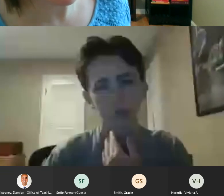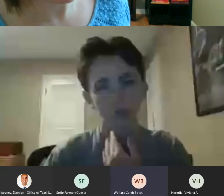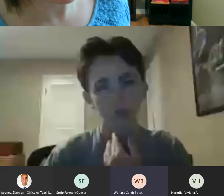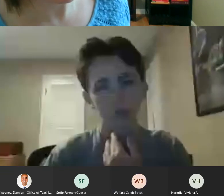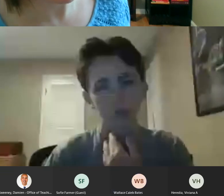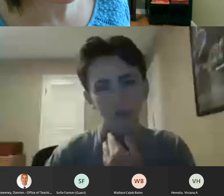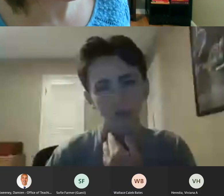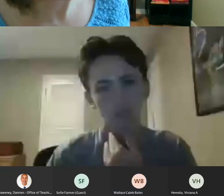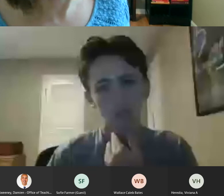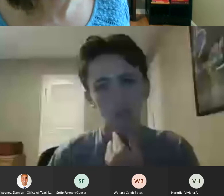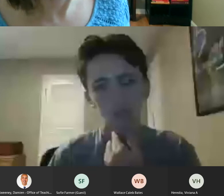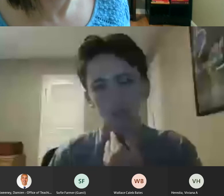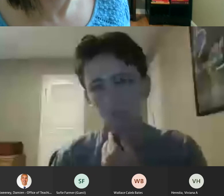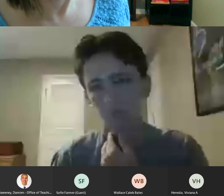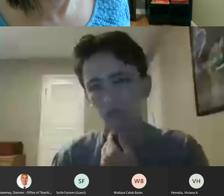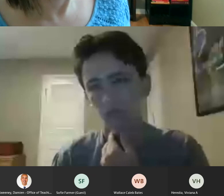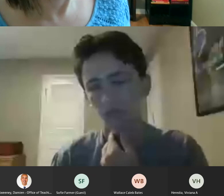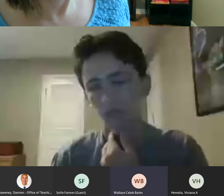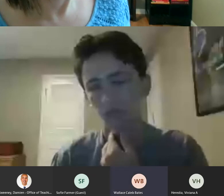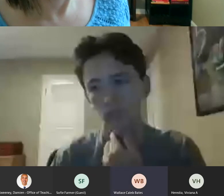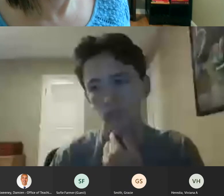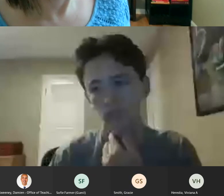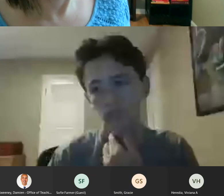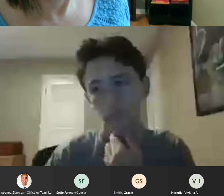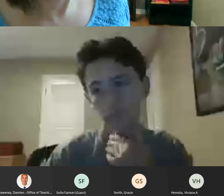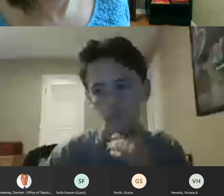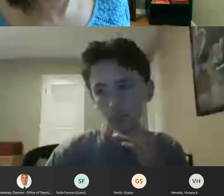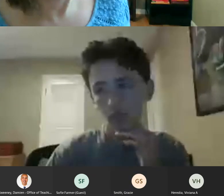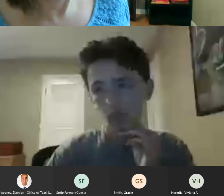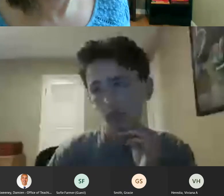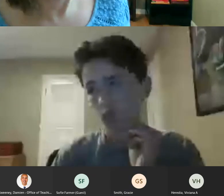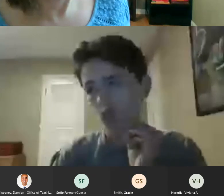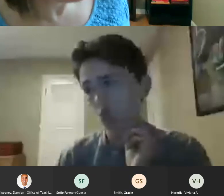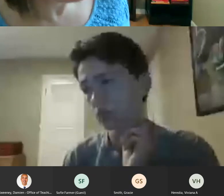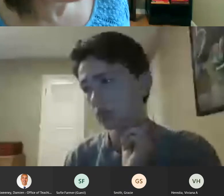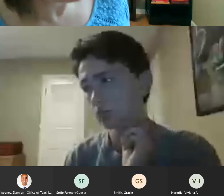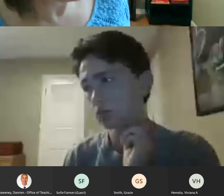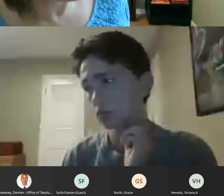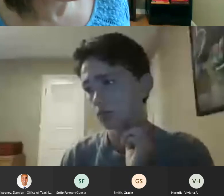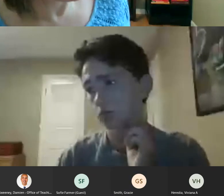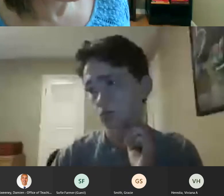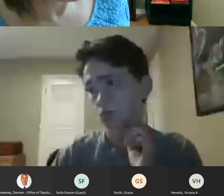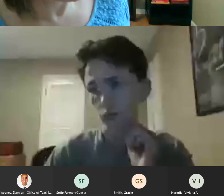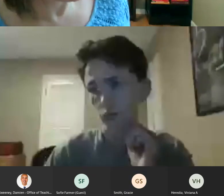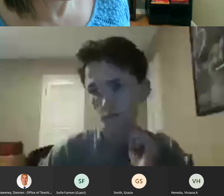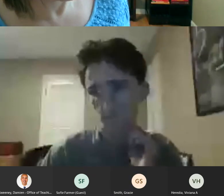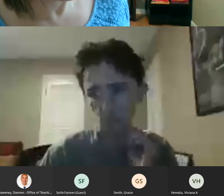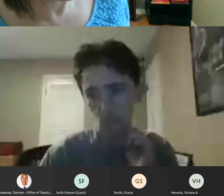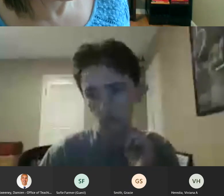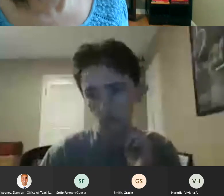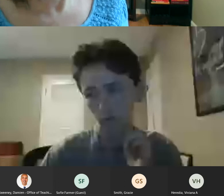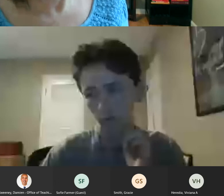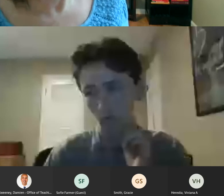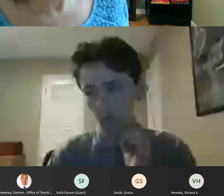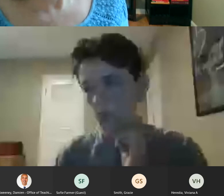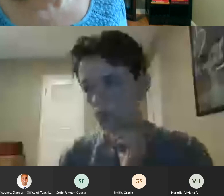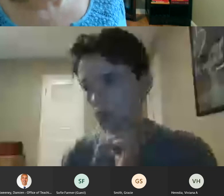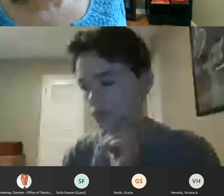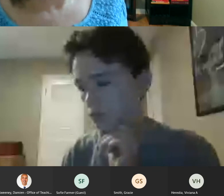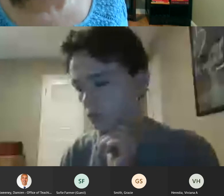say Wi-Fi? You broke out there for a minute. I said Wi-Fi. Our Wi-Fi here is not the